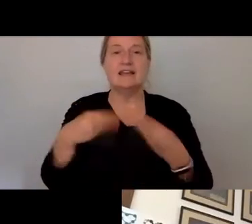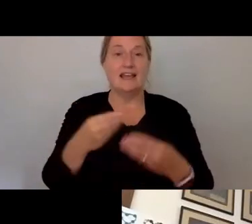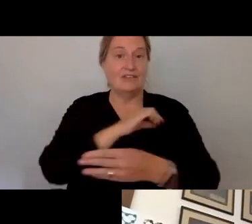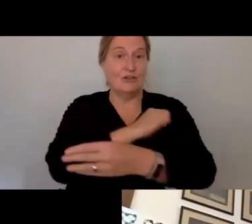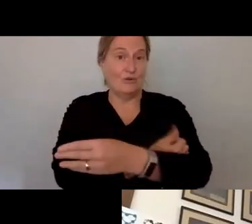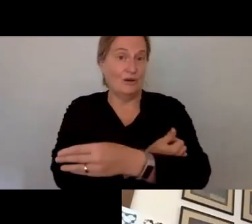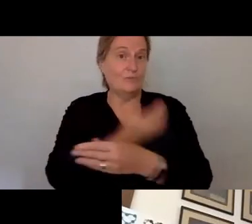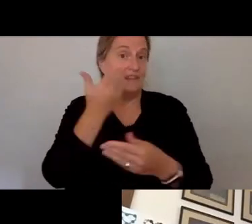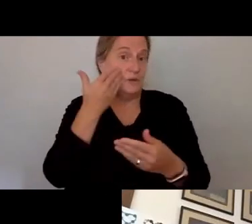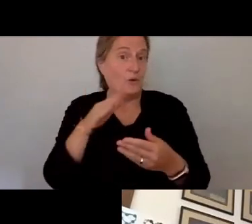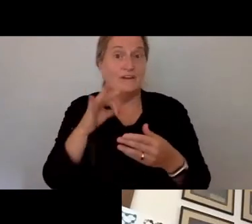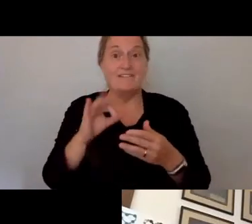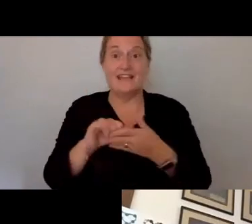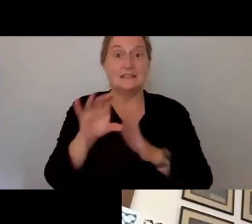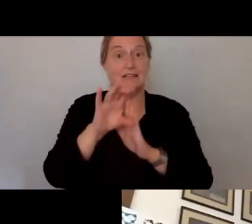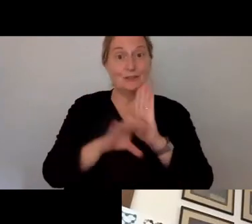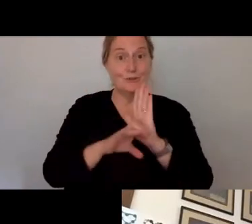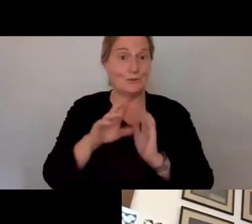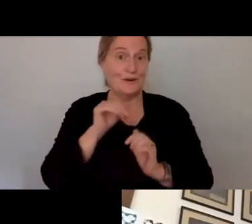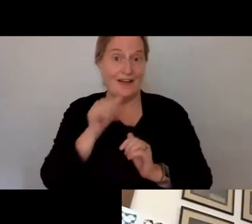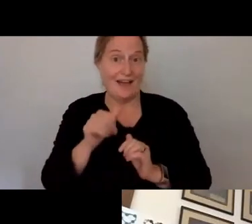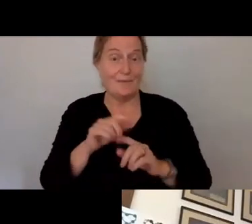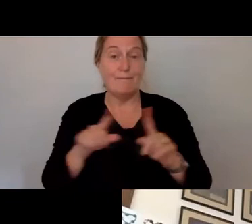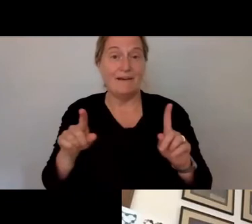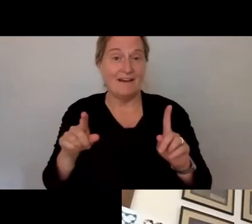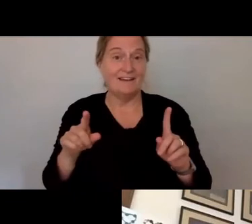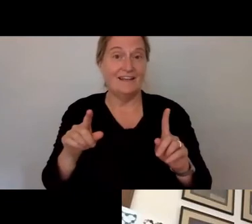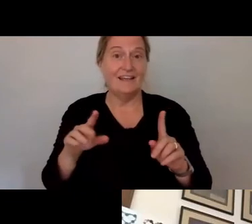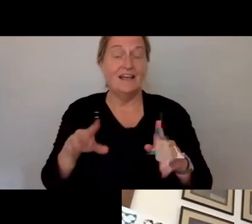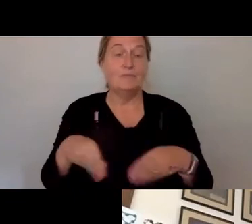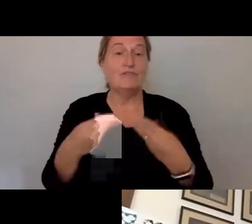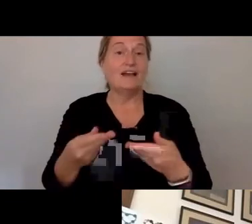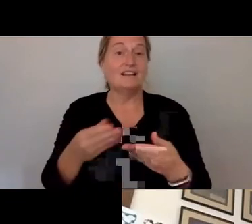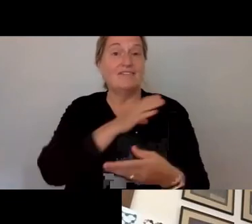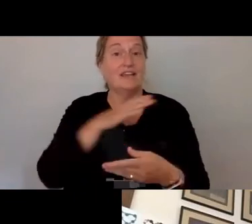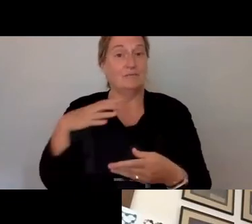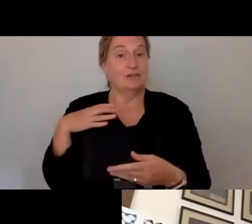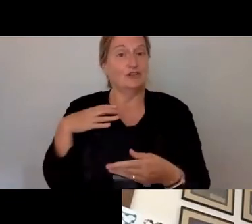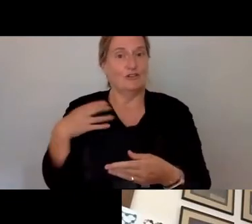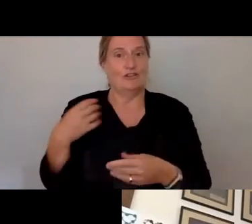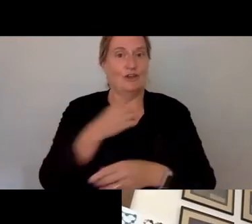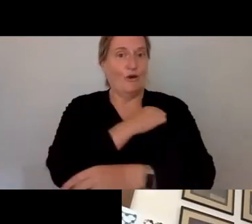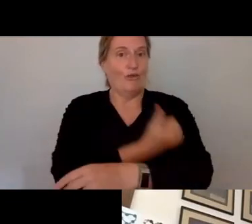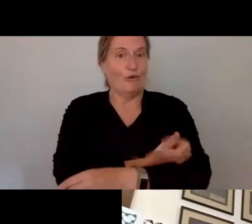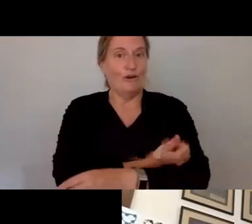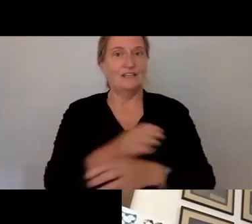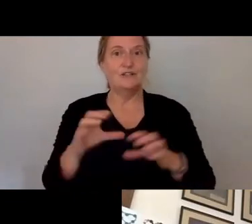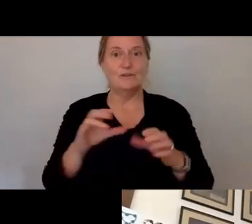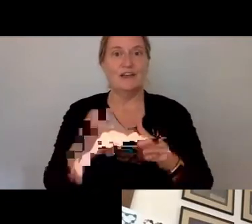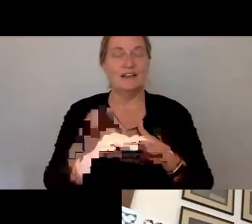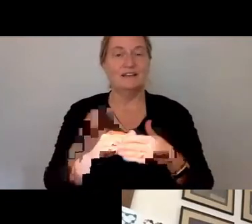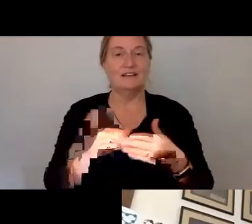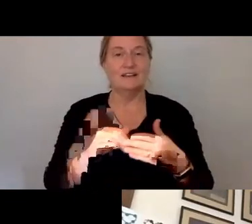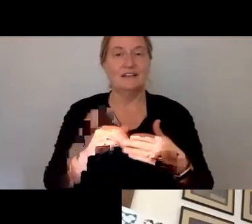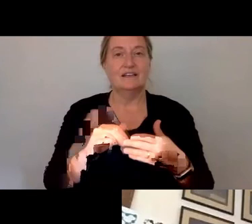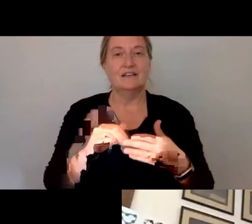not, but we're glad that he did that. So the commissioner has created 80 or so, I think more than 80 now,